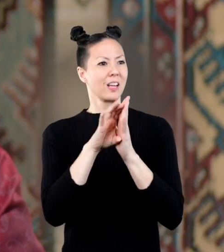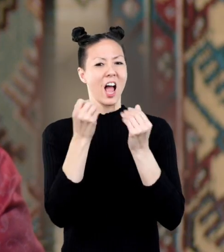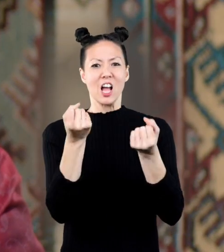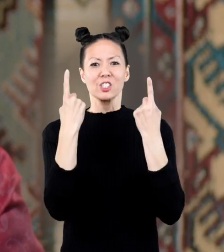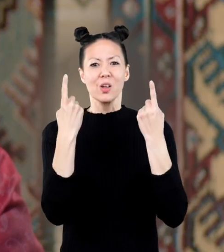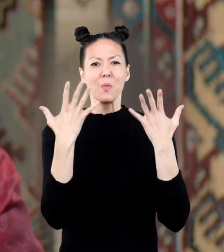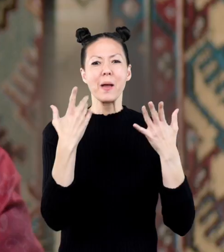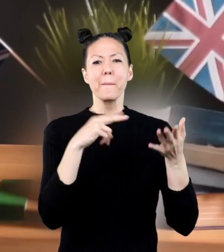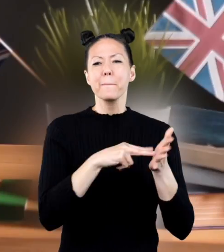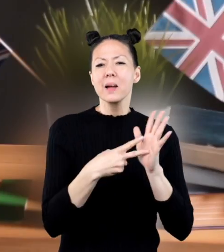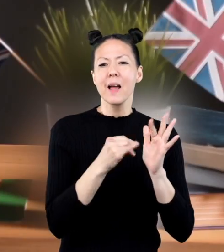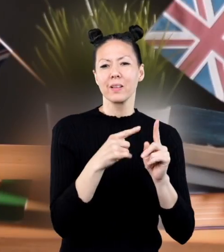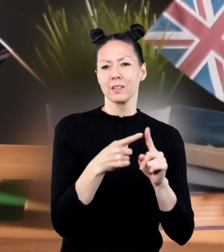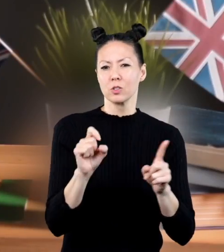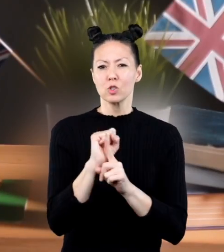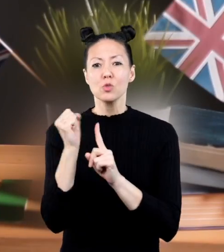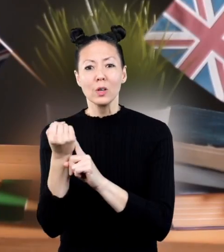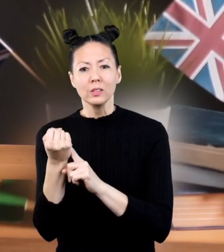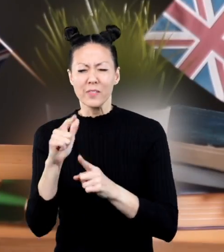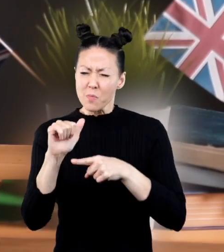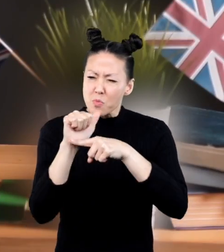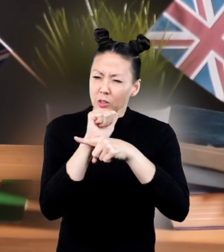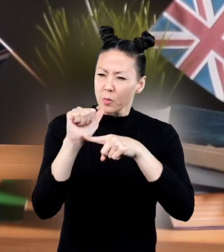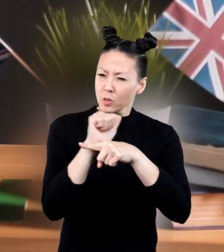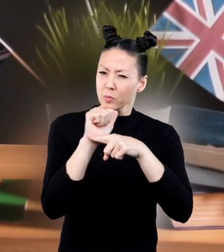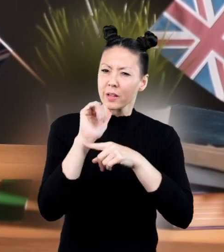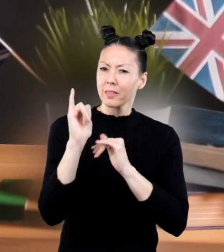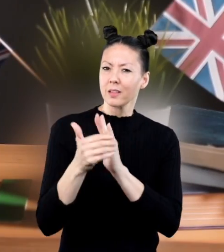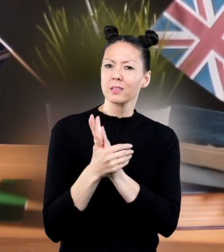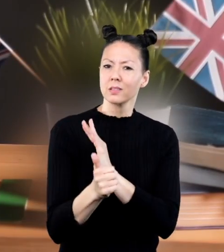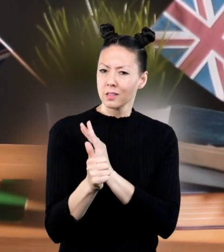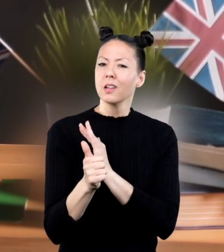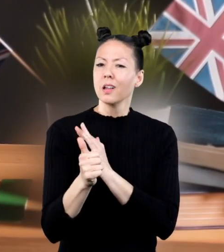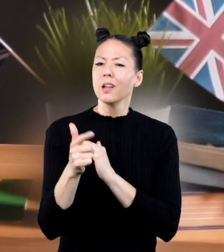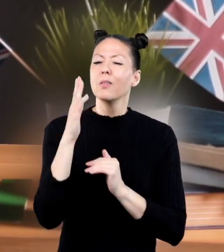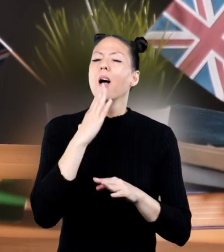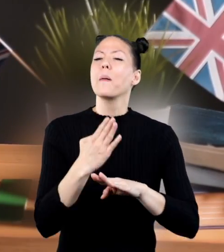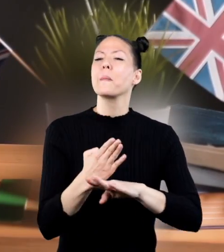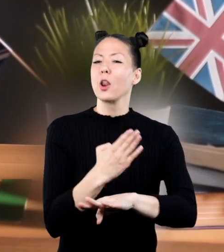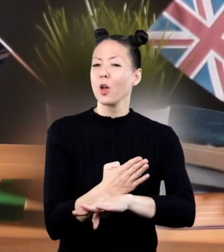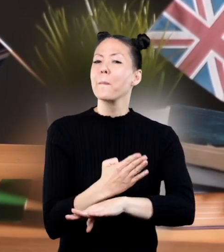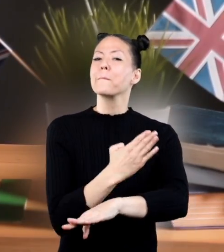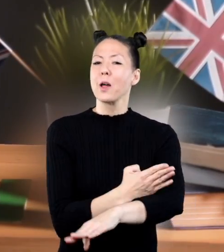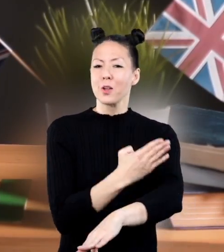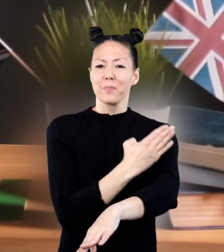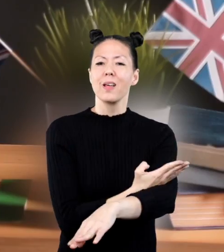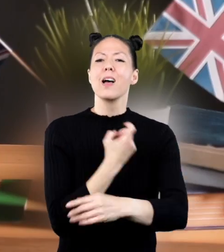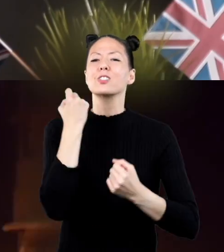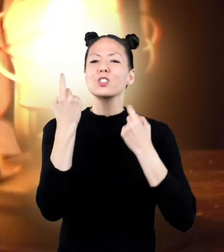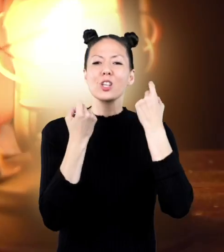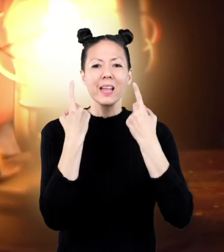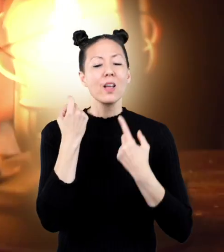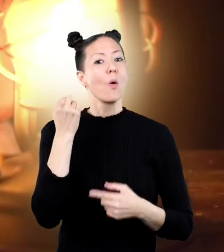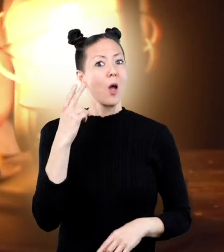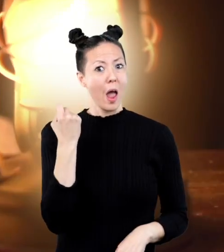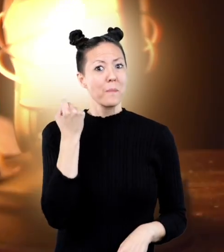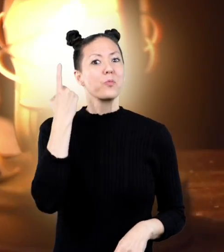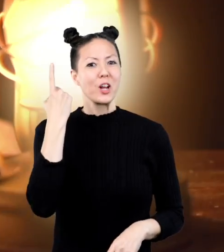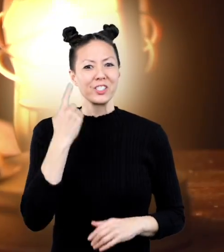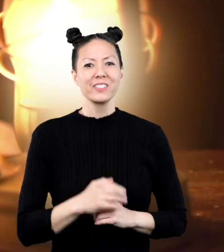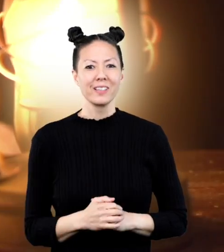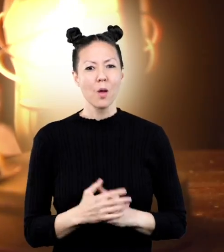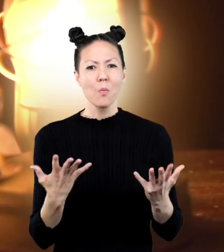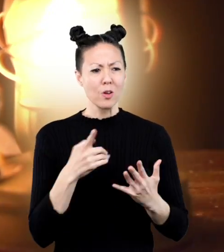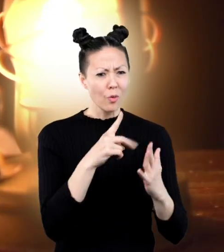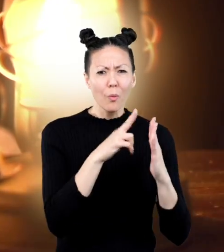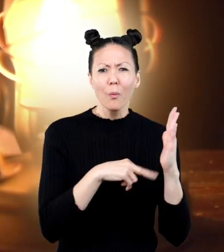reading. If you keep practicing those skills, you will get better and better at understanding or comprehending what